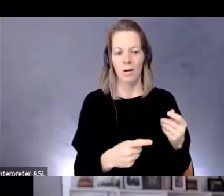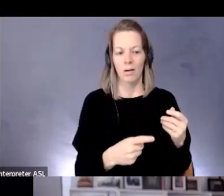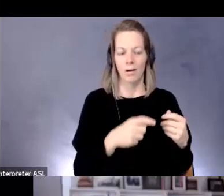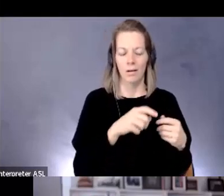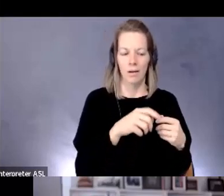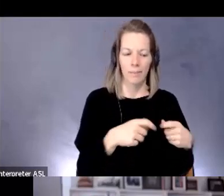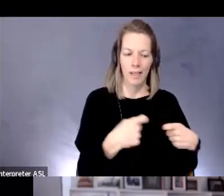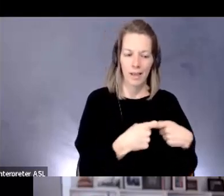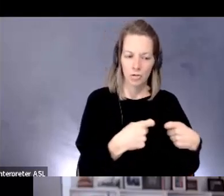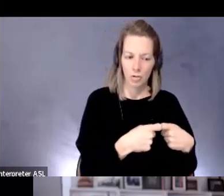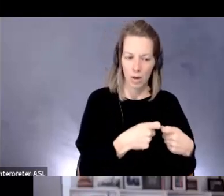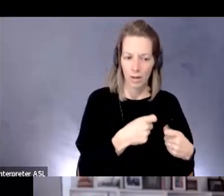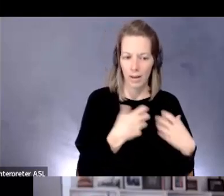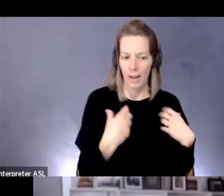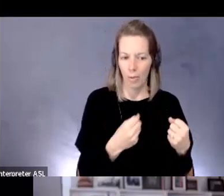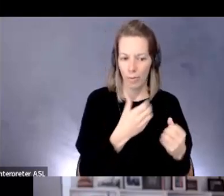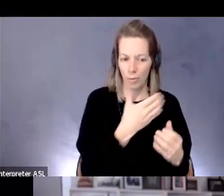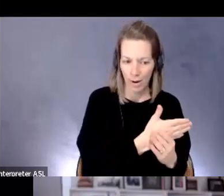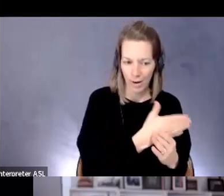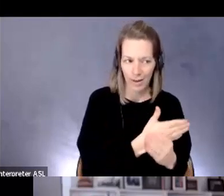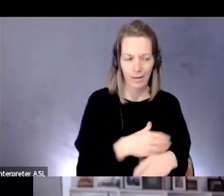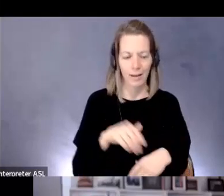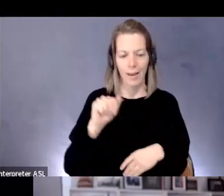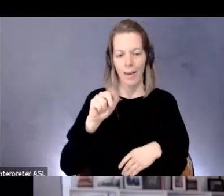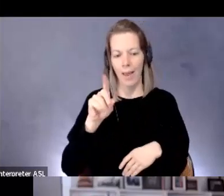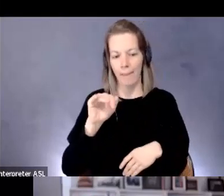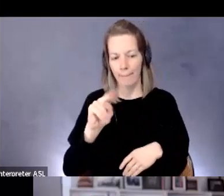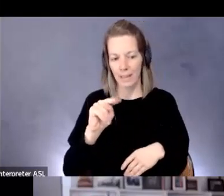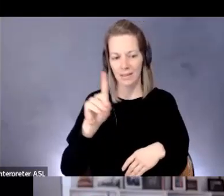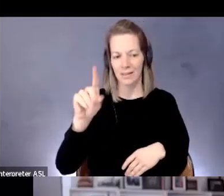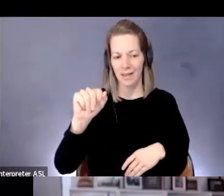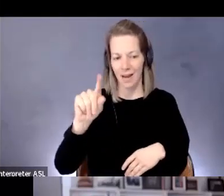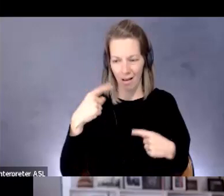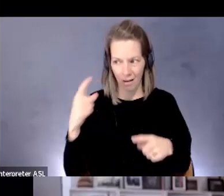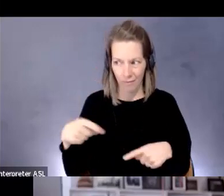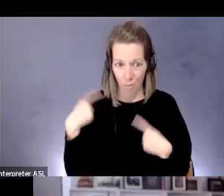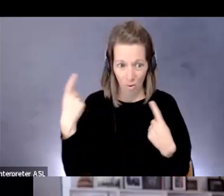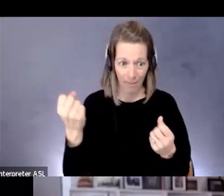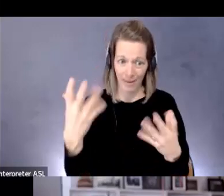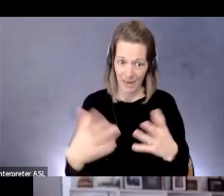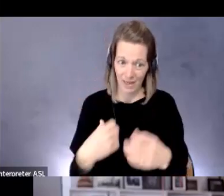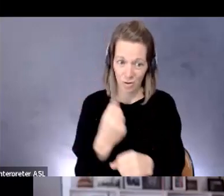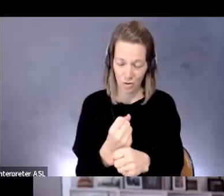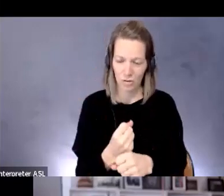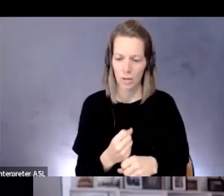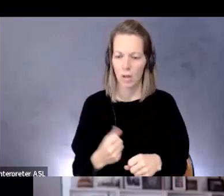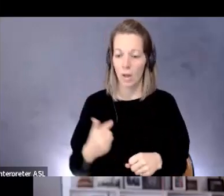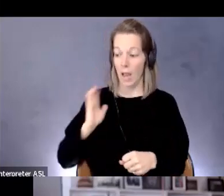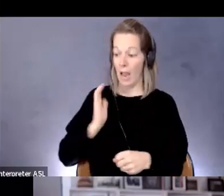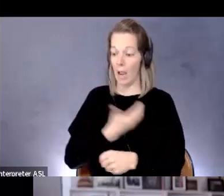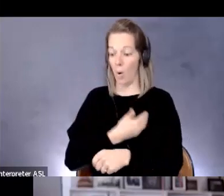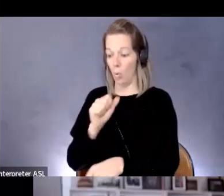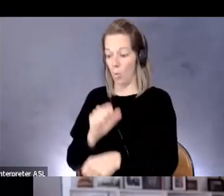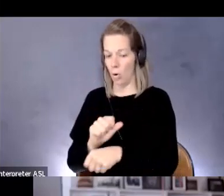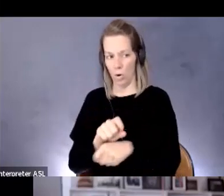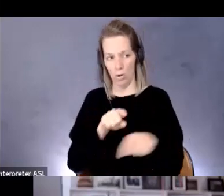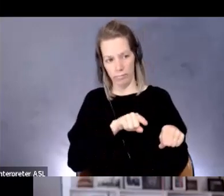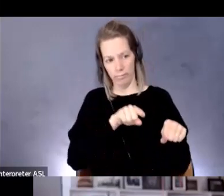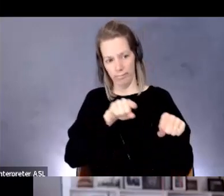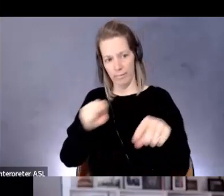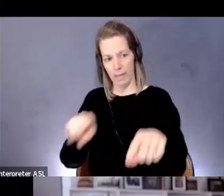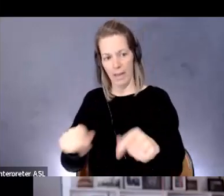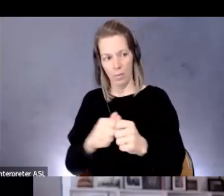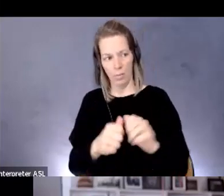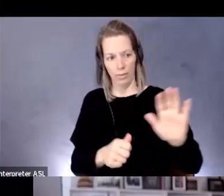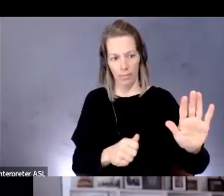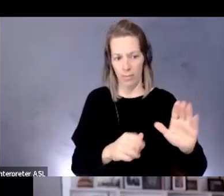and administrative data for over a decade. So our work perfectly aligned with the work